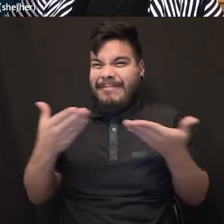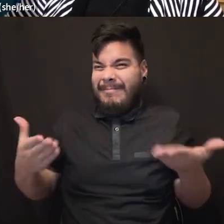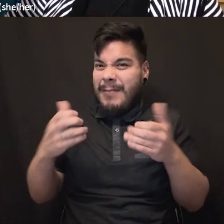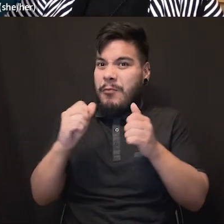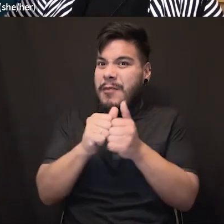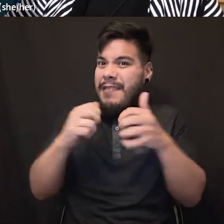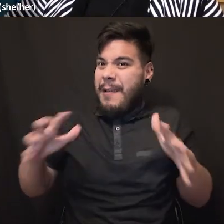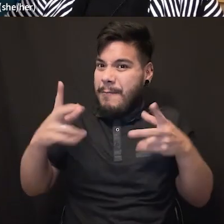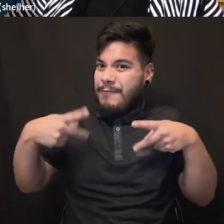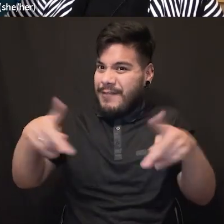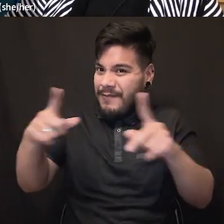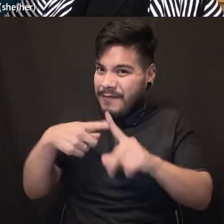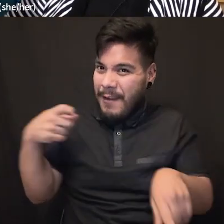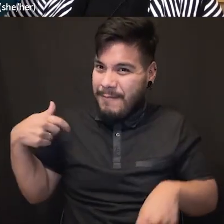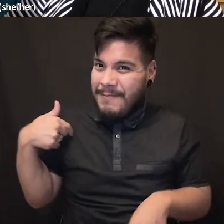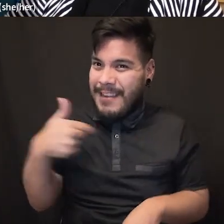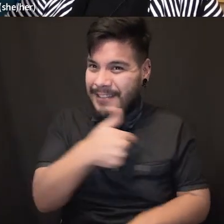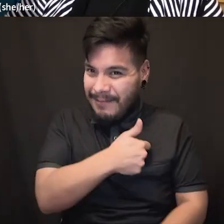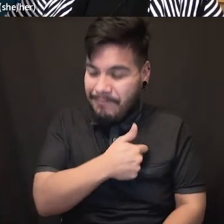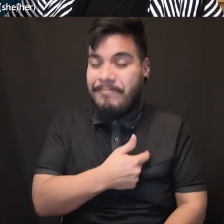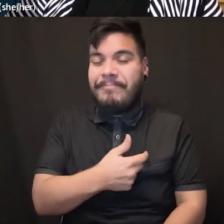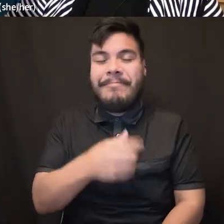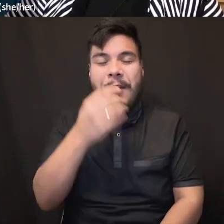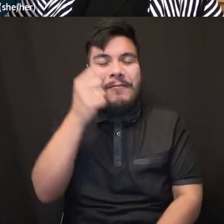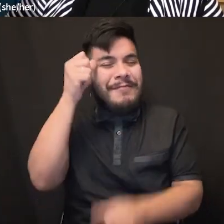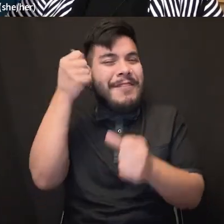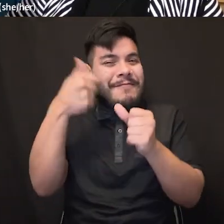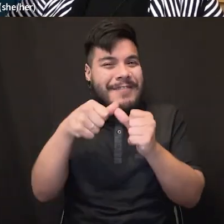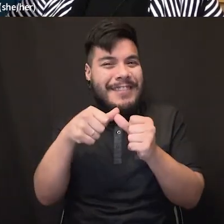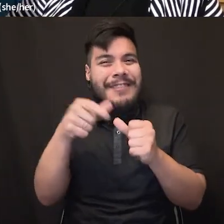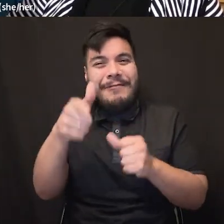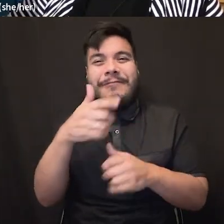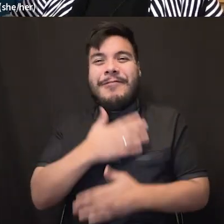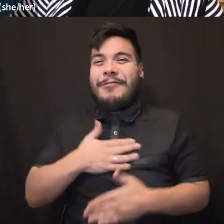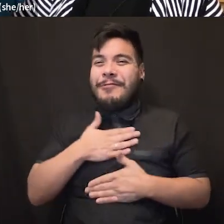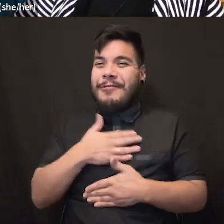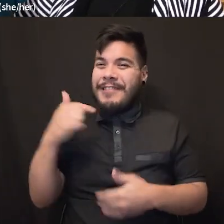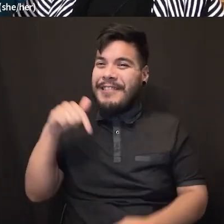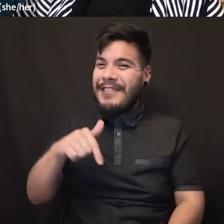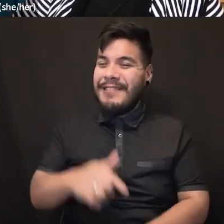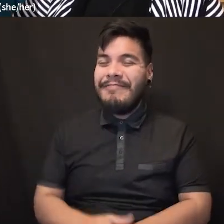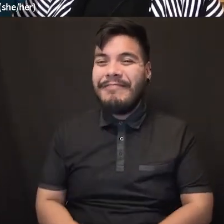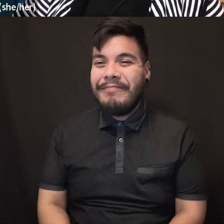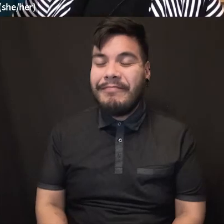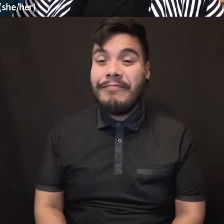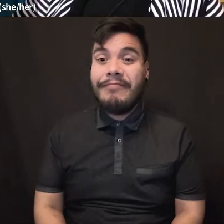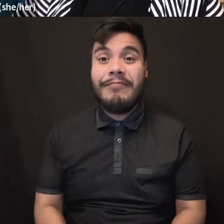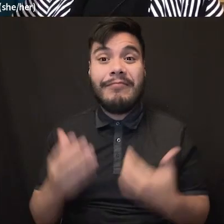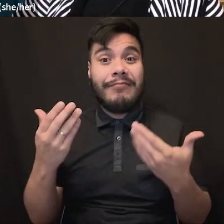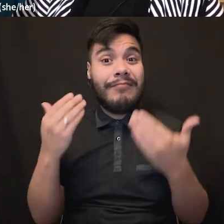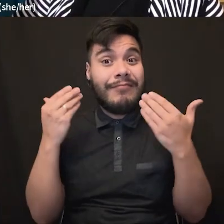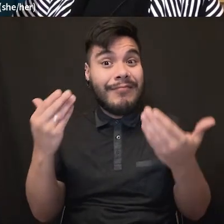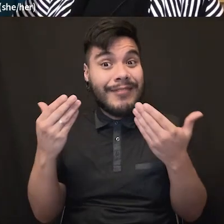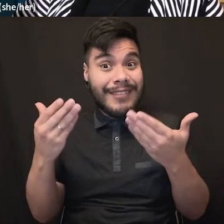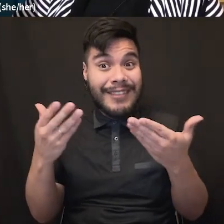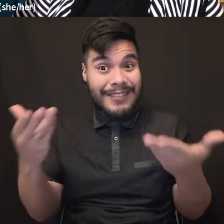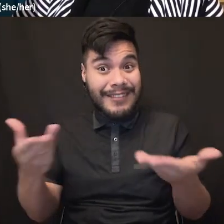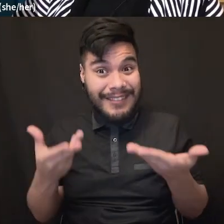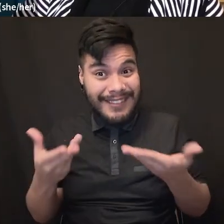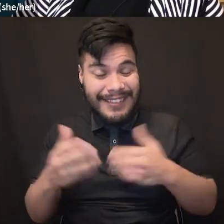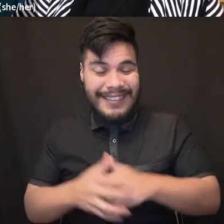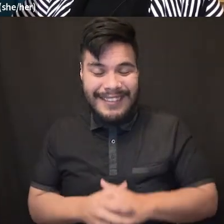NAAFA. So please keep that in mind as you are here with us this evening. And let's meet our